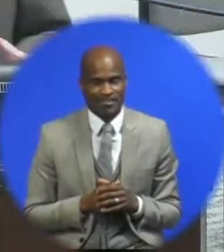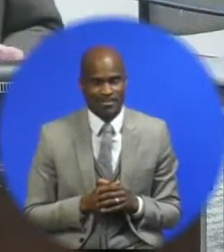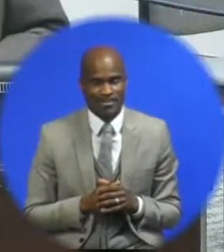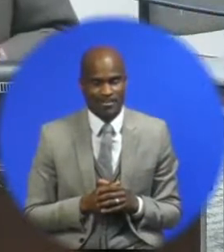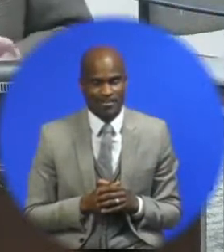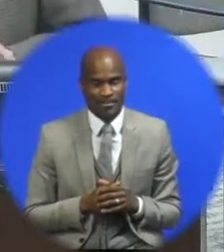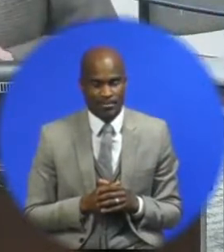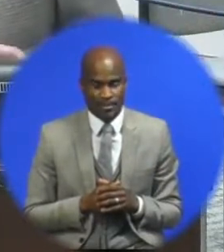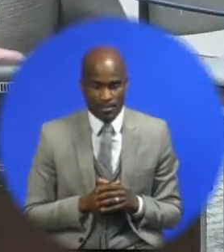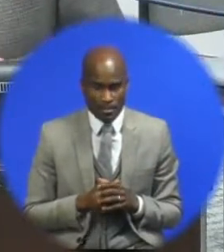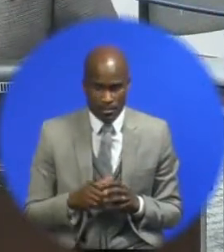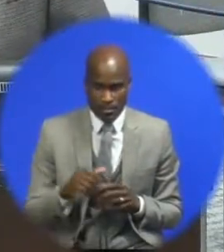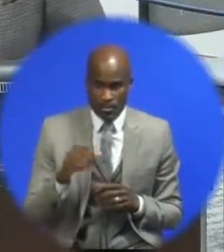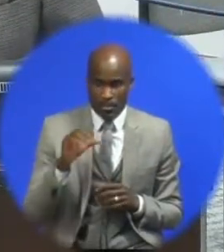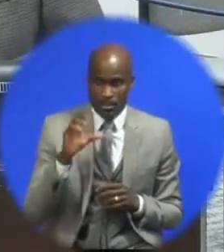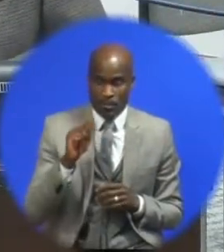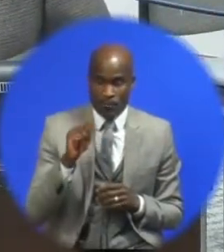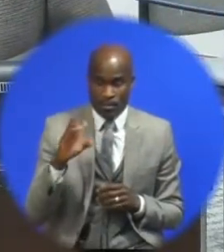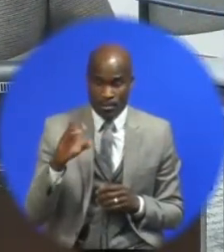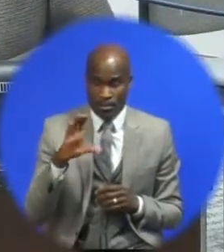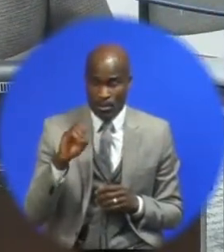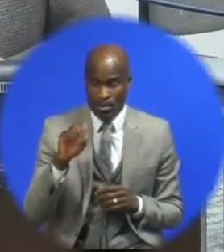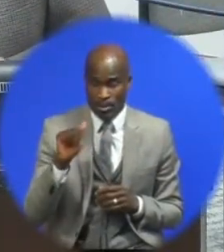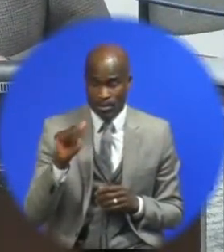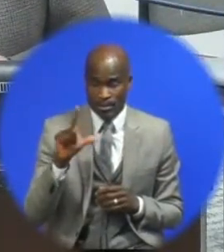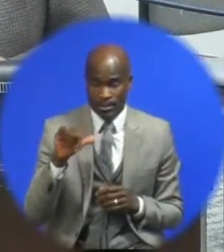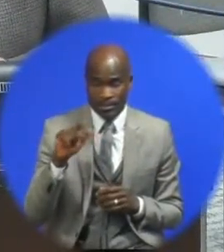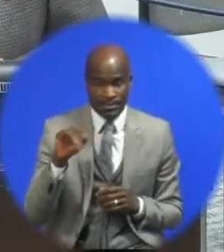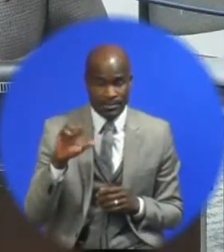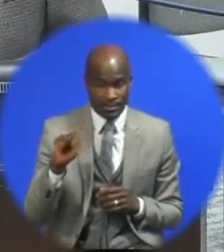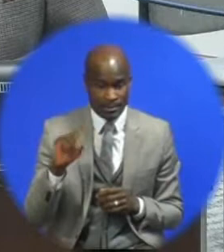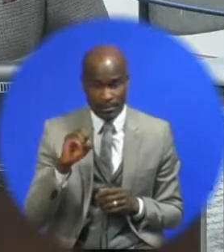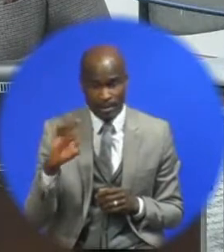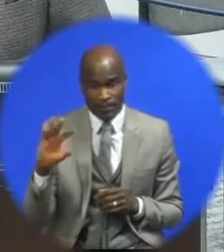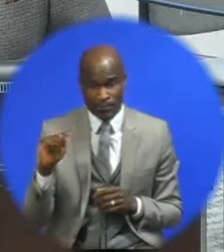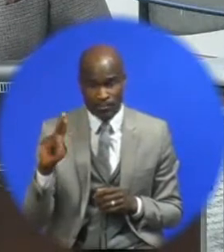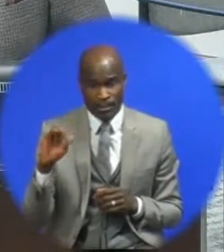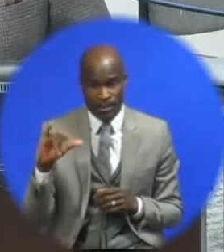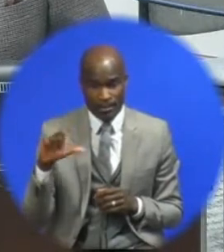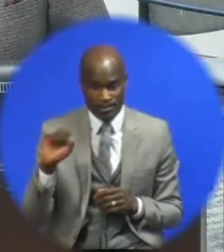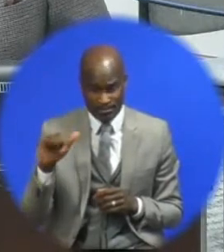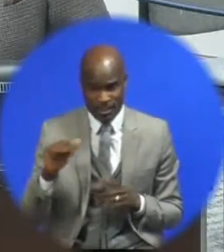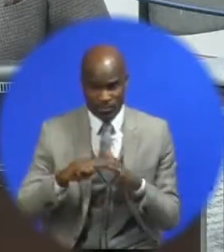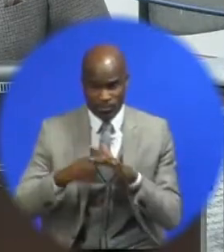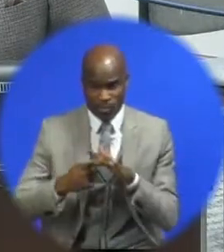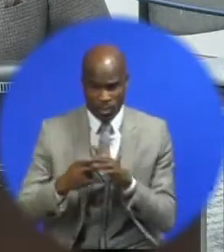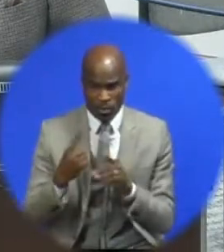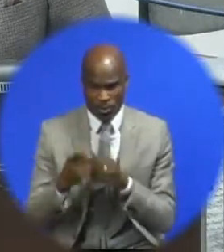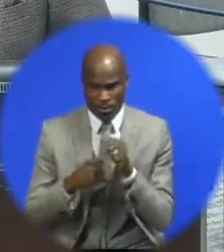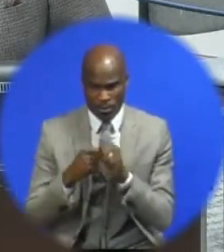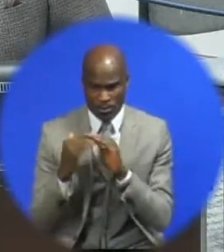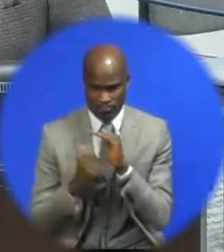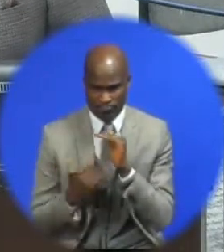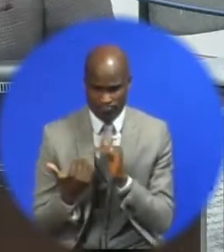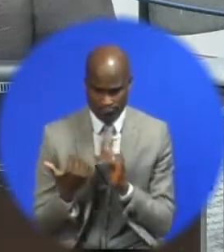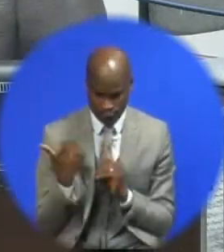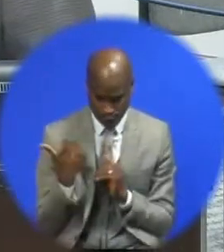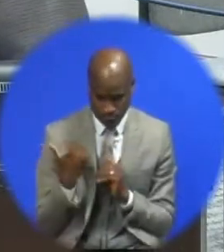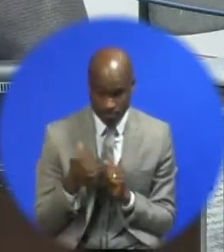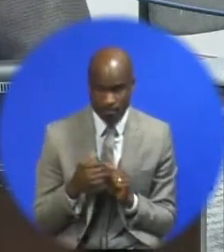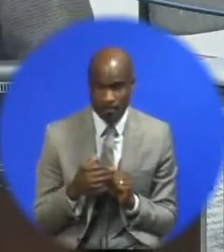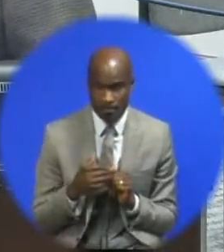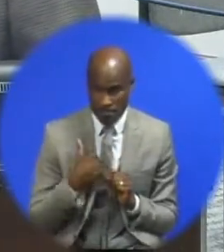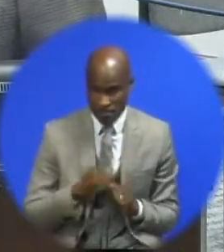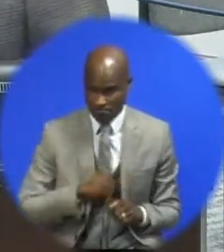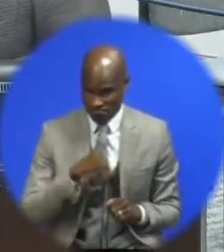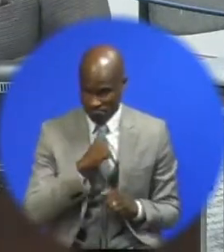North Carolina Coalition of Trails, that's something that's been in existence less than a year. And I'm proud to say that